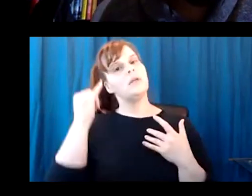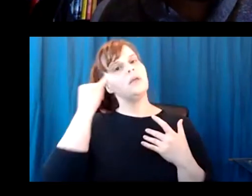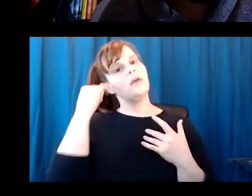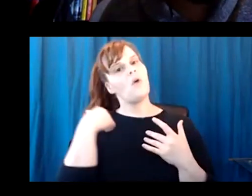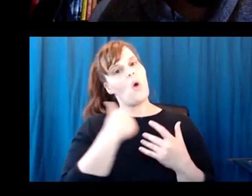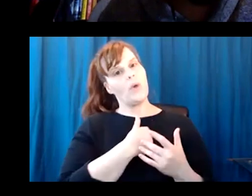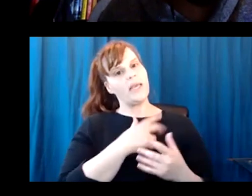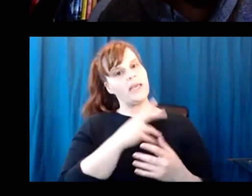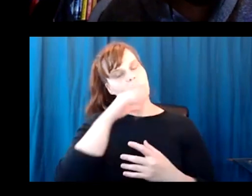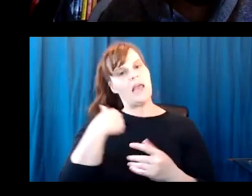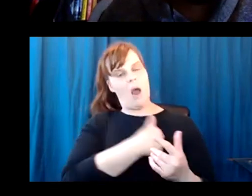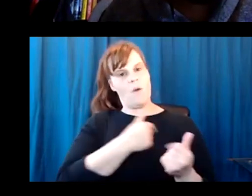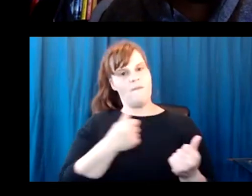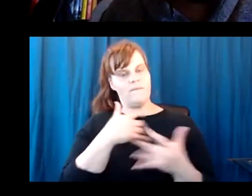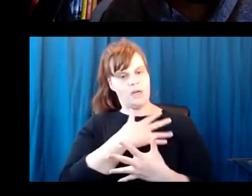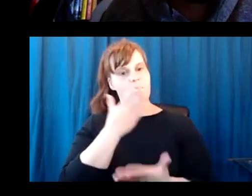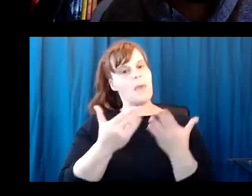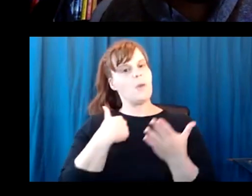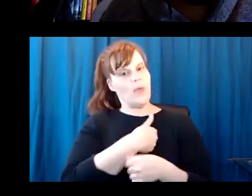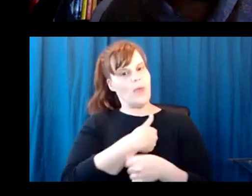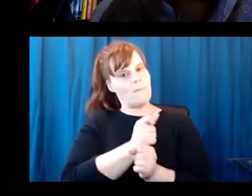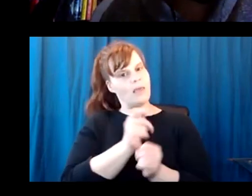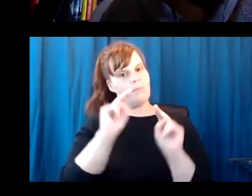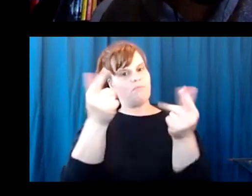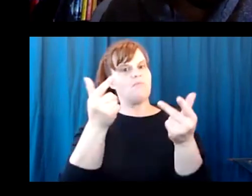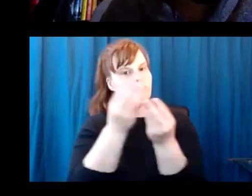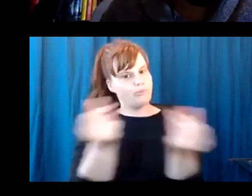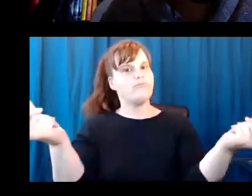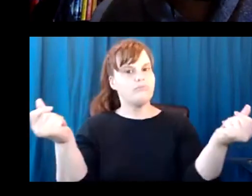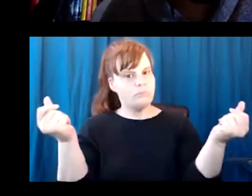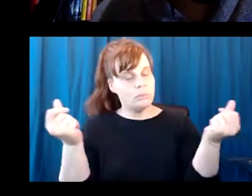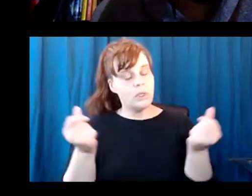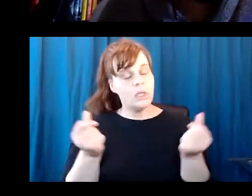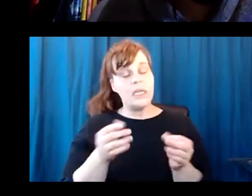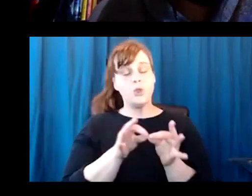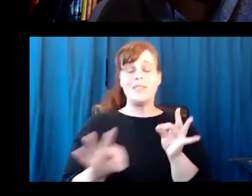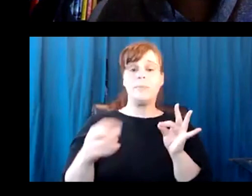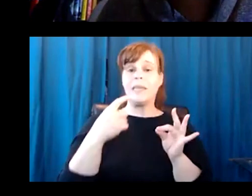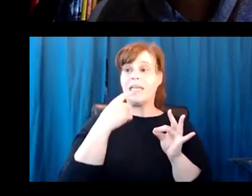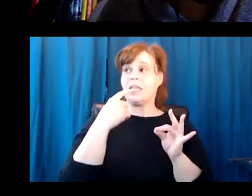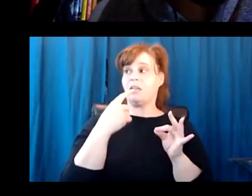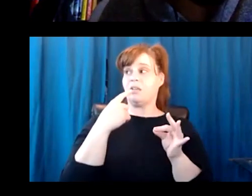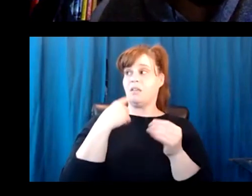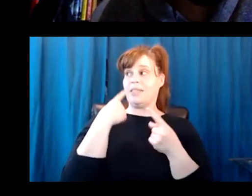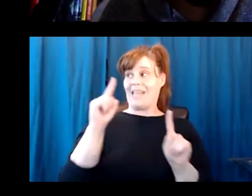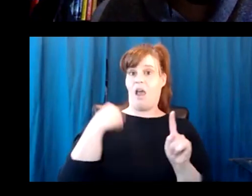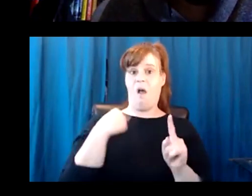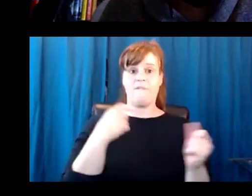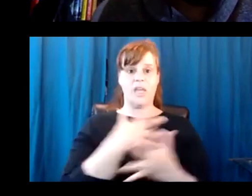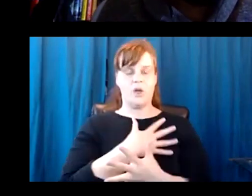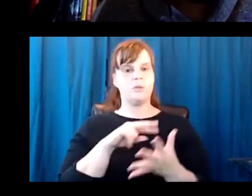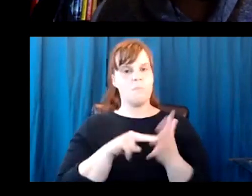fears, we can render them obsolete. Simply to say them out loud is to leech away at least a portion of their